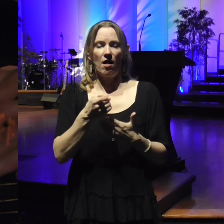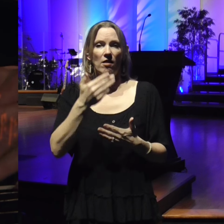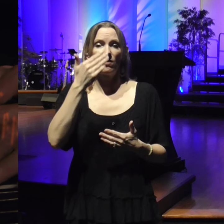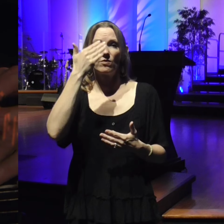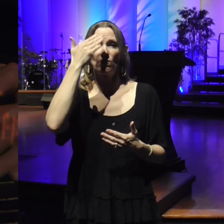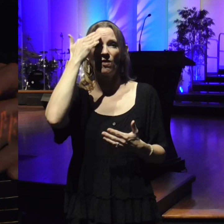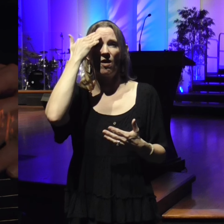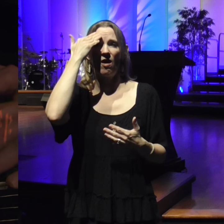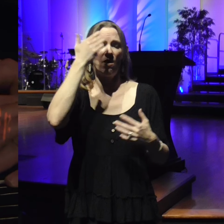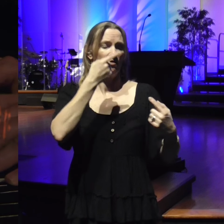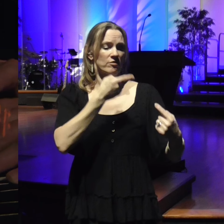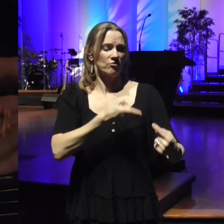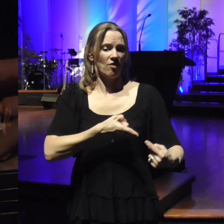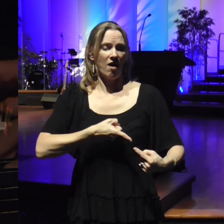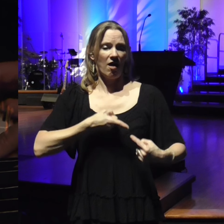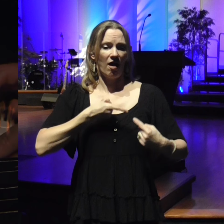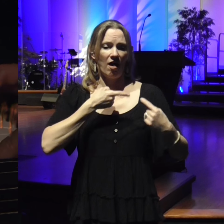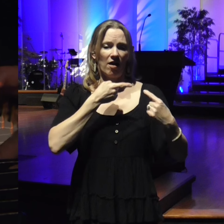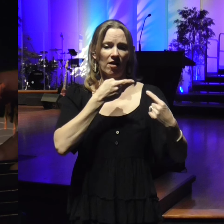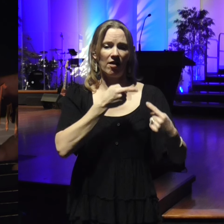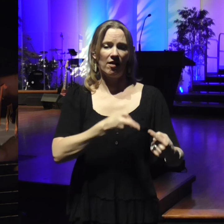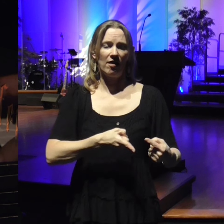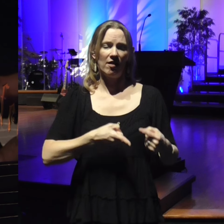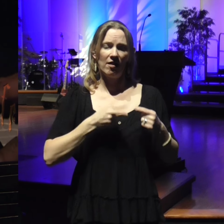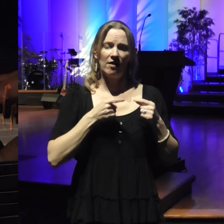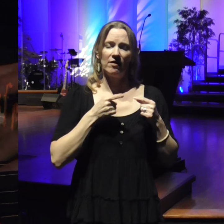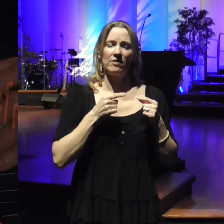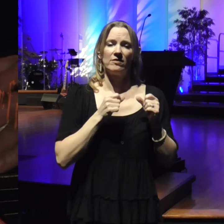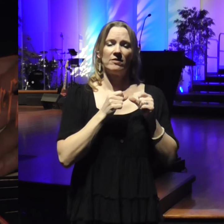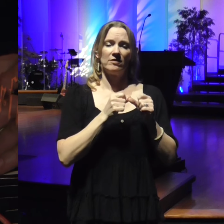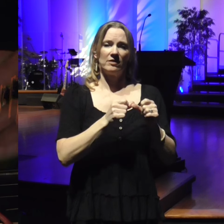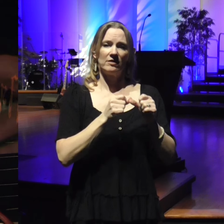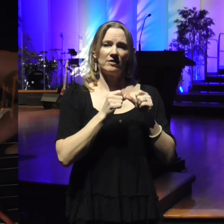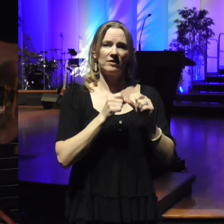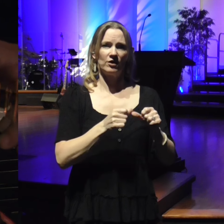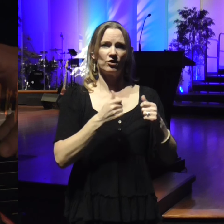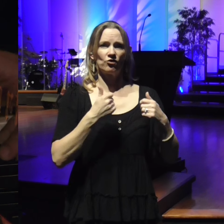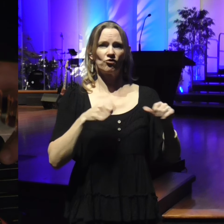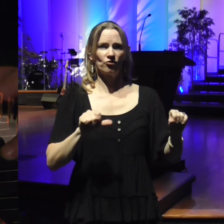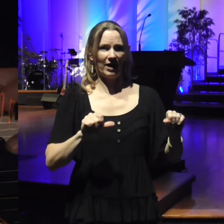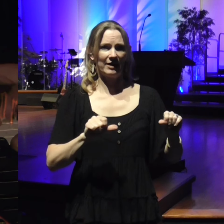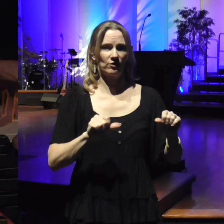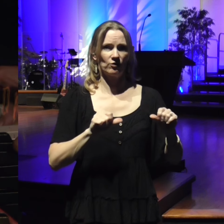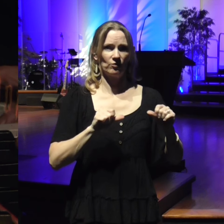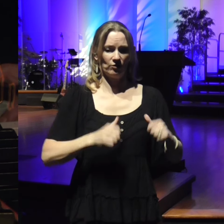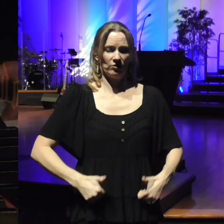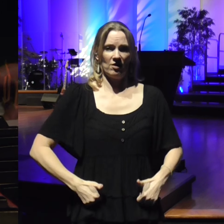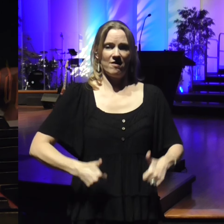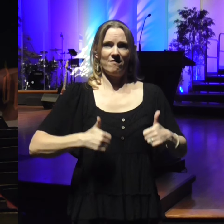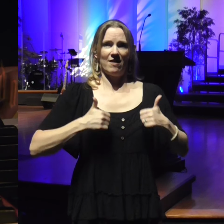the struggle of staying above the rising water